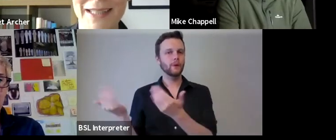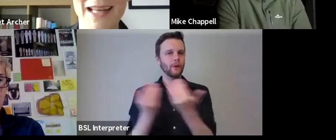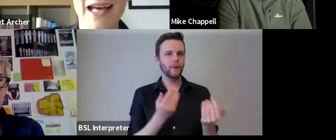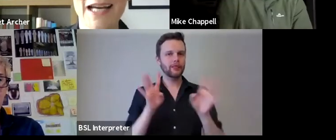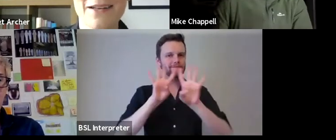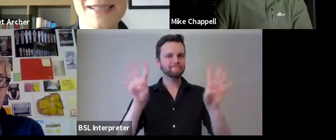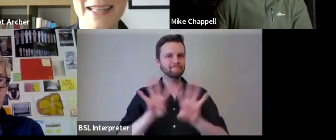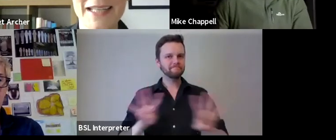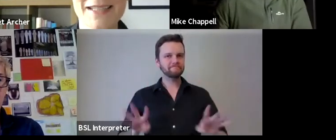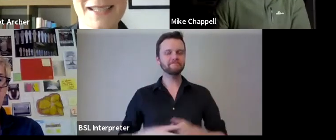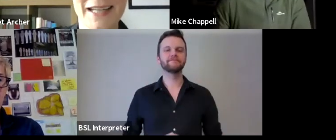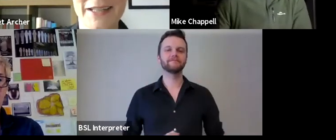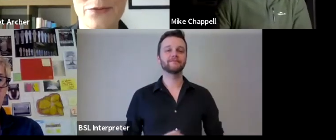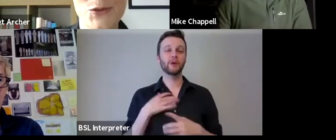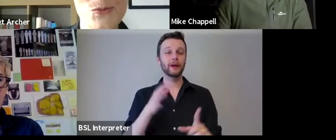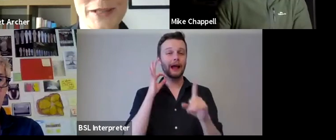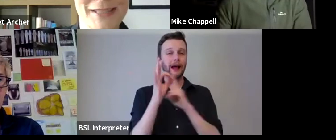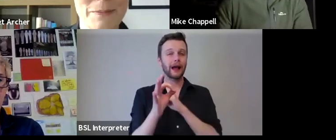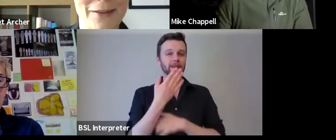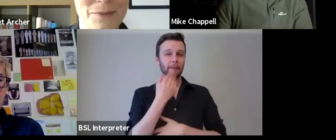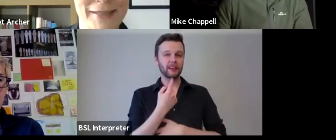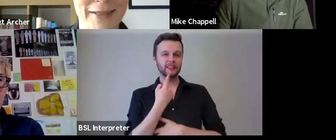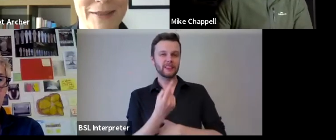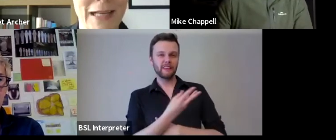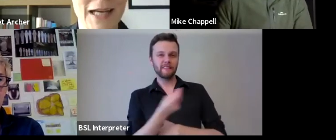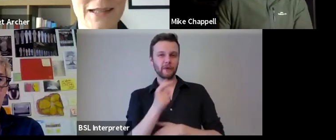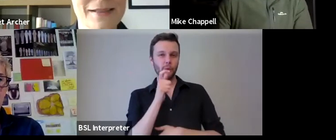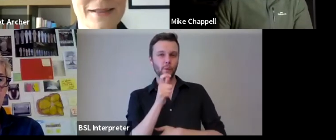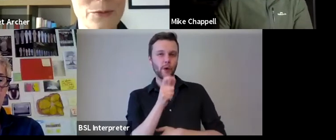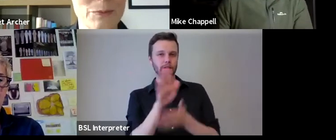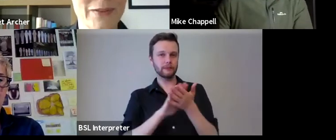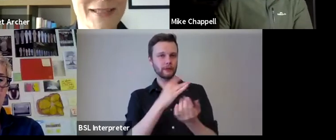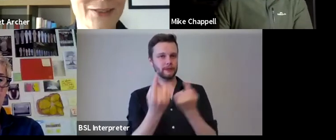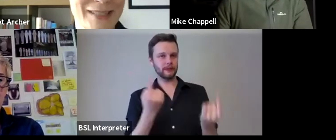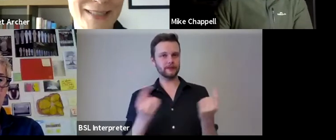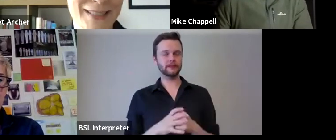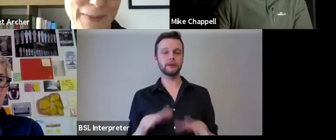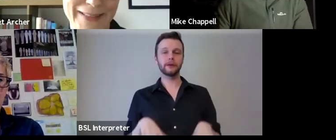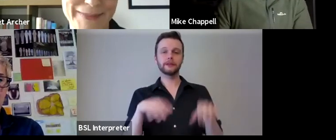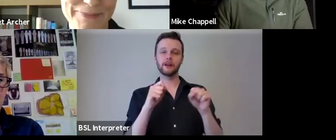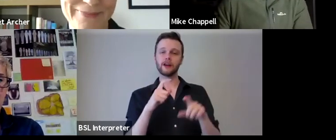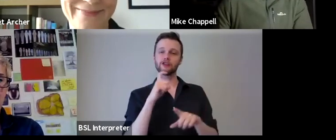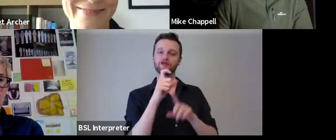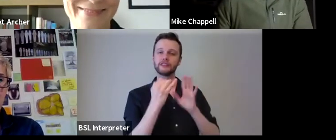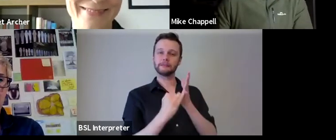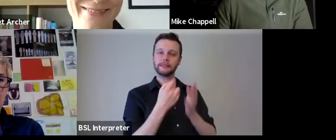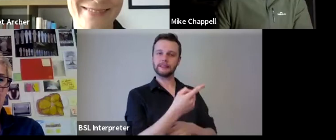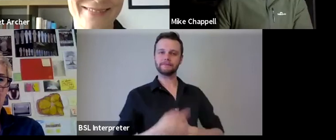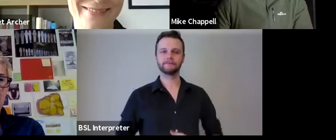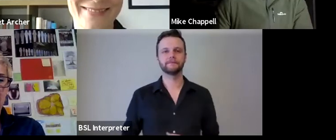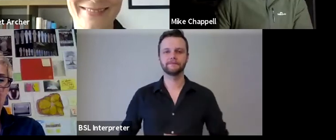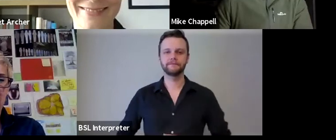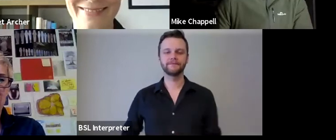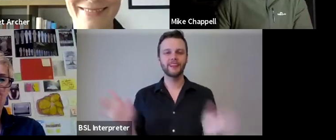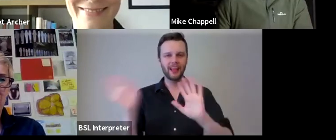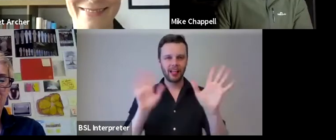this evening and ask each to say a few words about themselves. And I'll start with Professor Chris Speed.